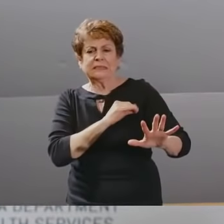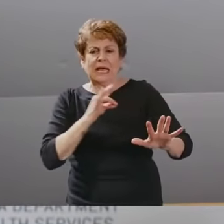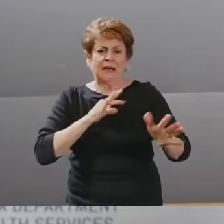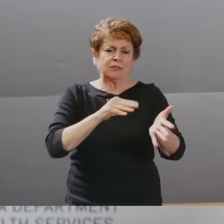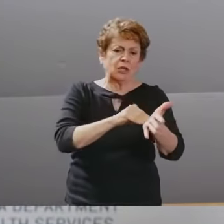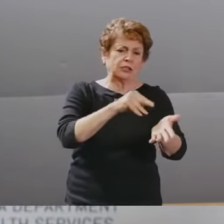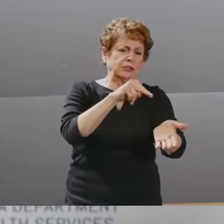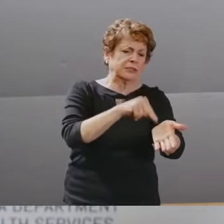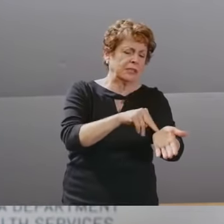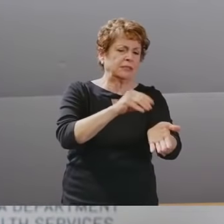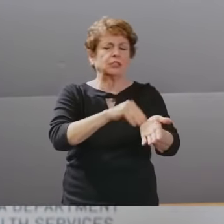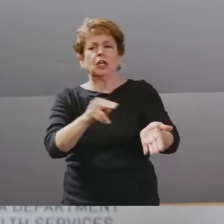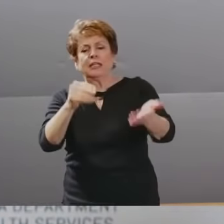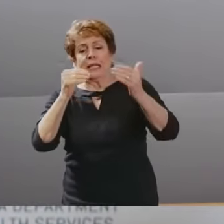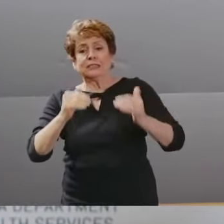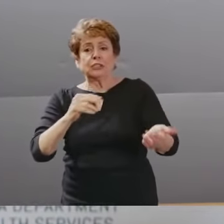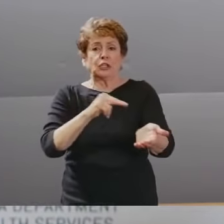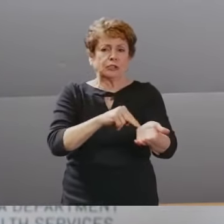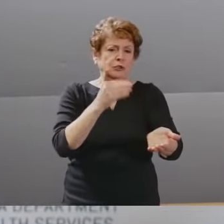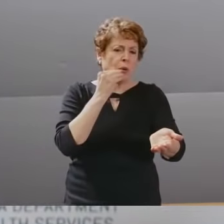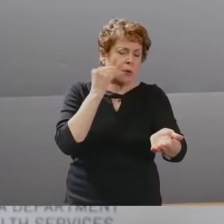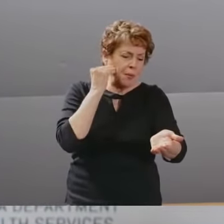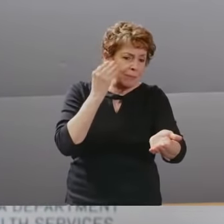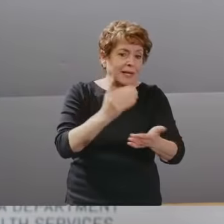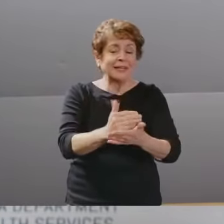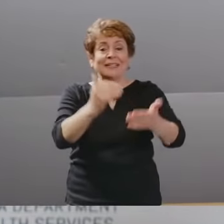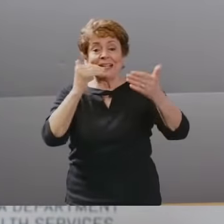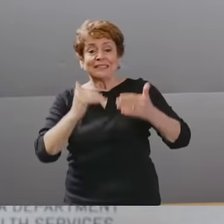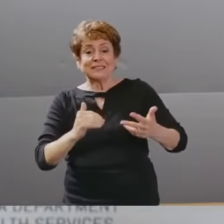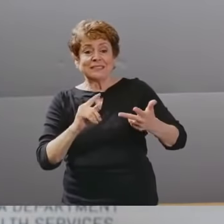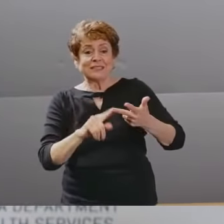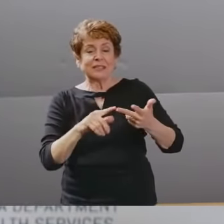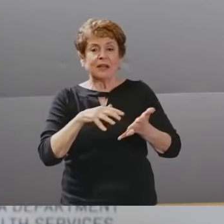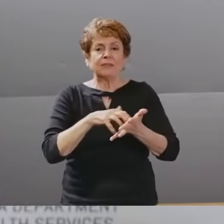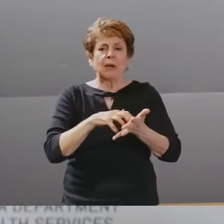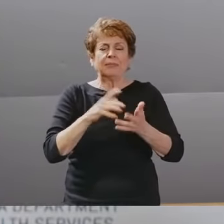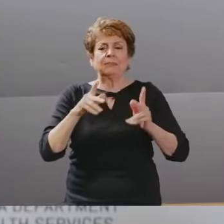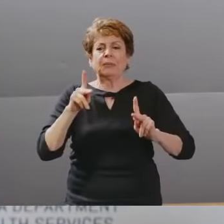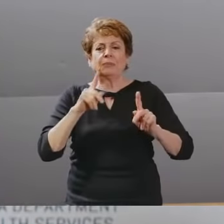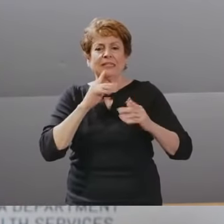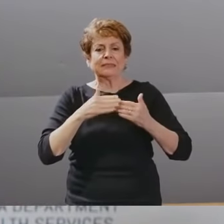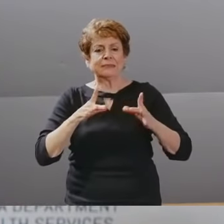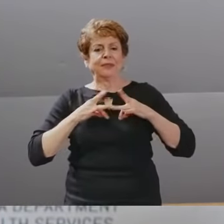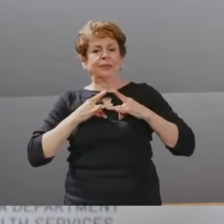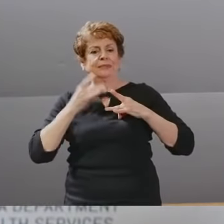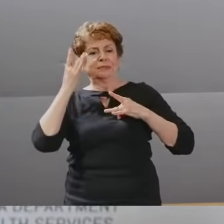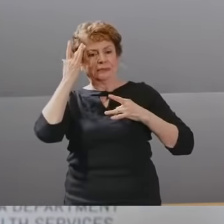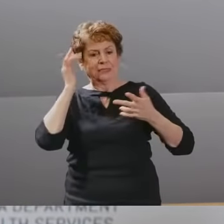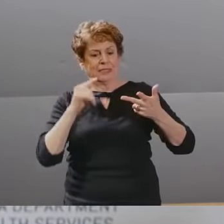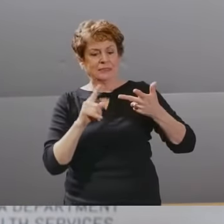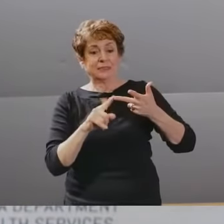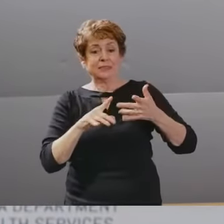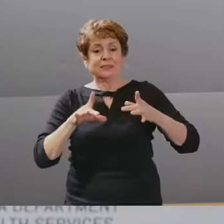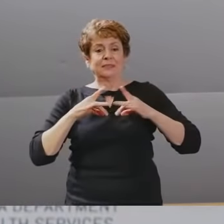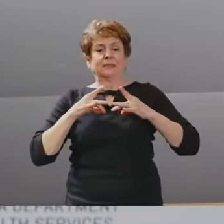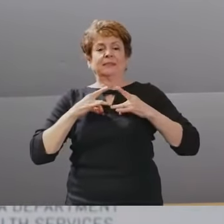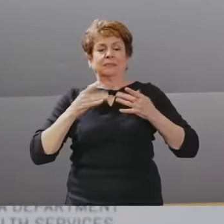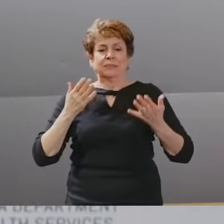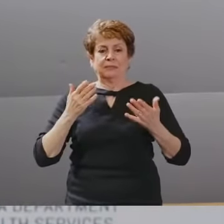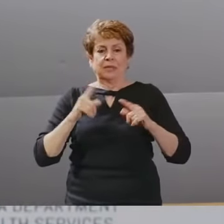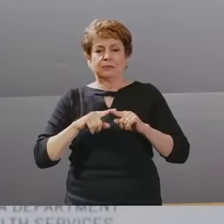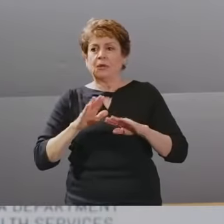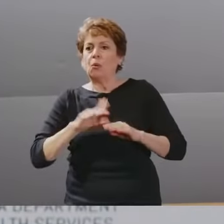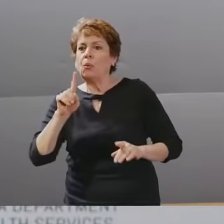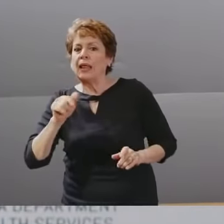people that are at higher risk, such as very specific populations, or geographical areas as well. Nicole from 15. Hi,